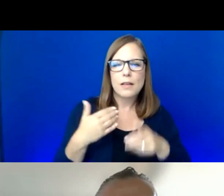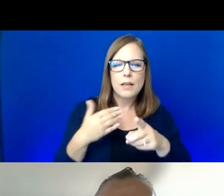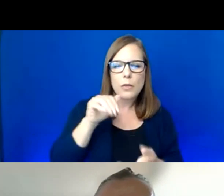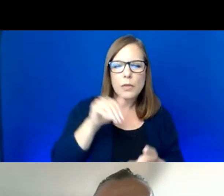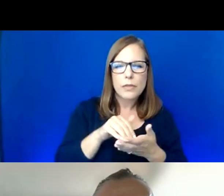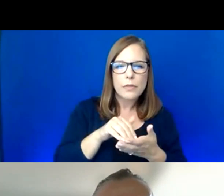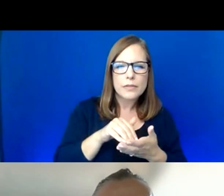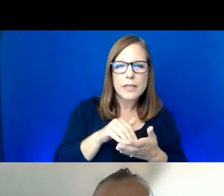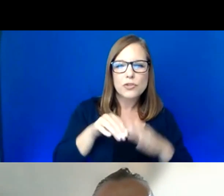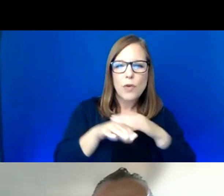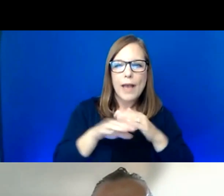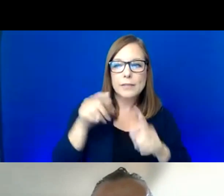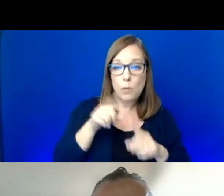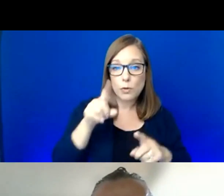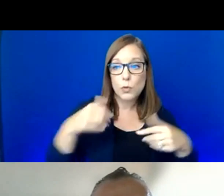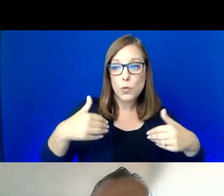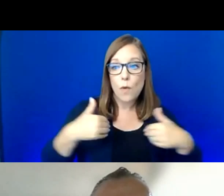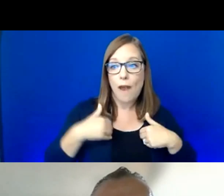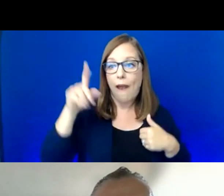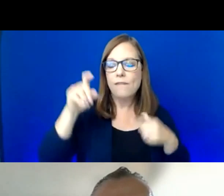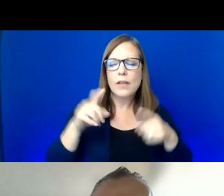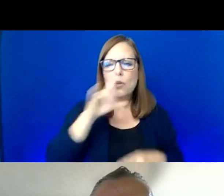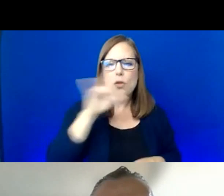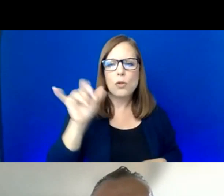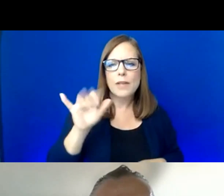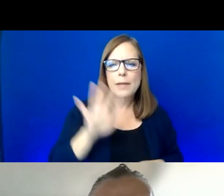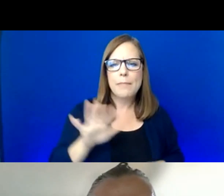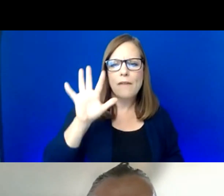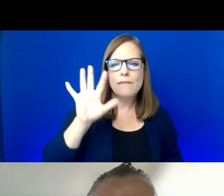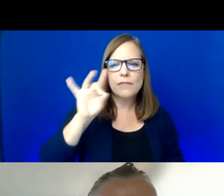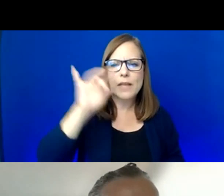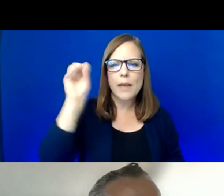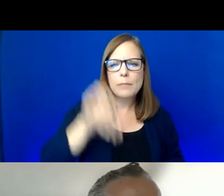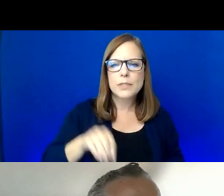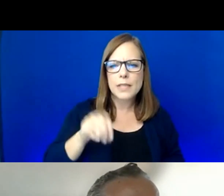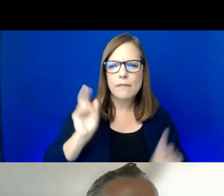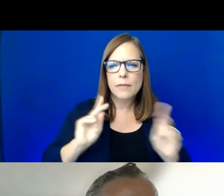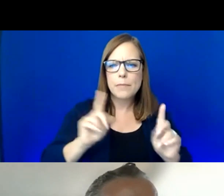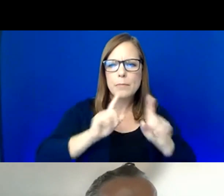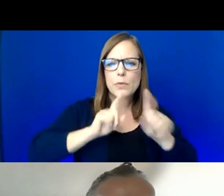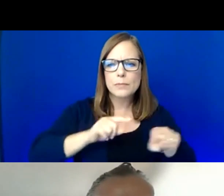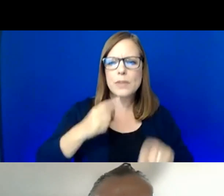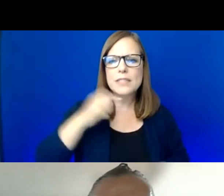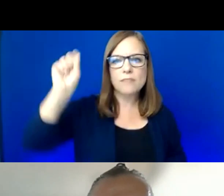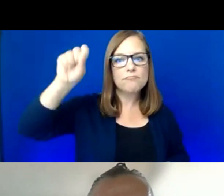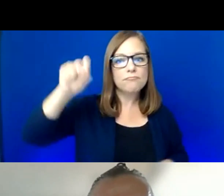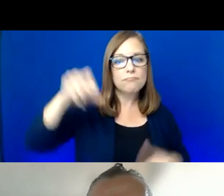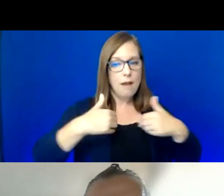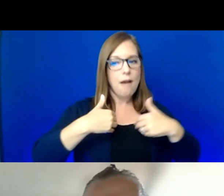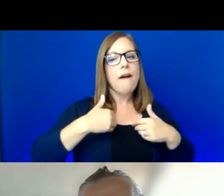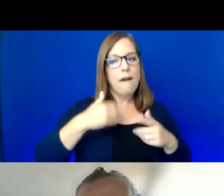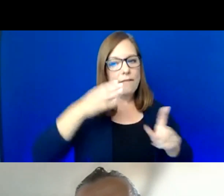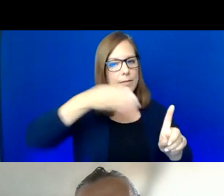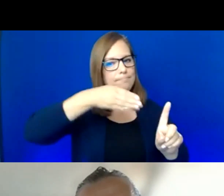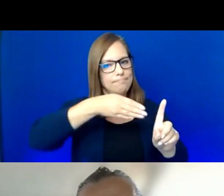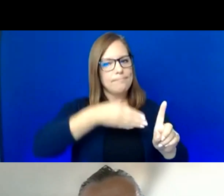access point? And it looks like about 58% of the folks who responded said yes. Another